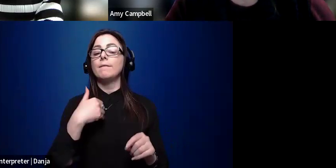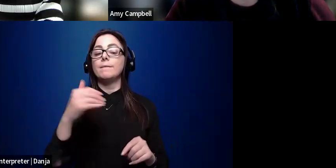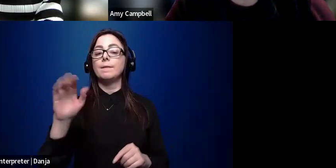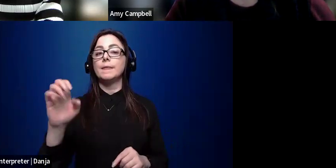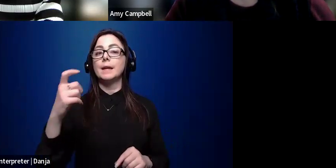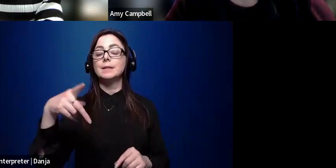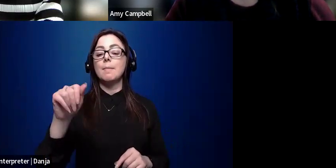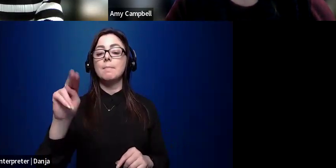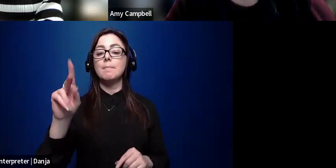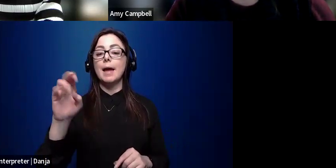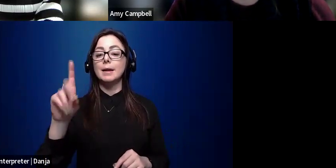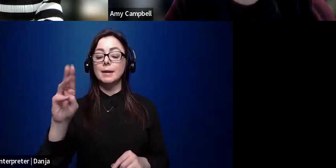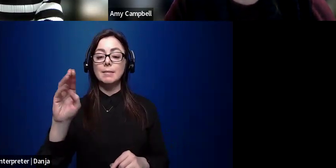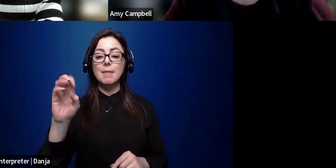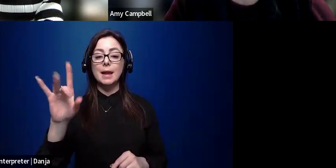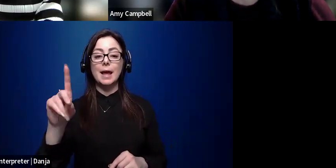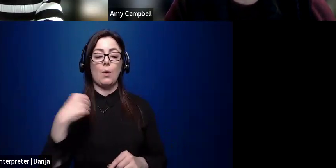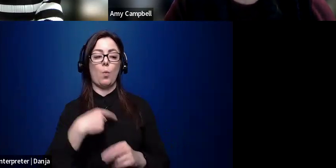call it the health and wellness plan here.